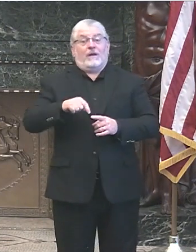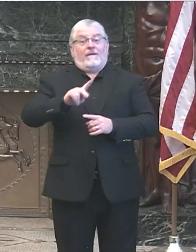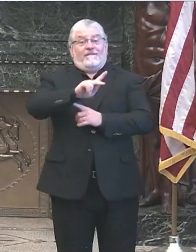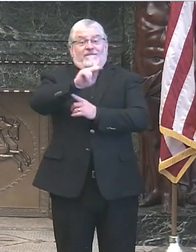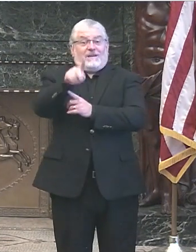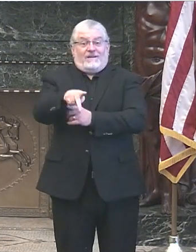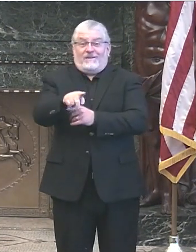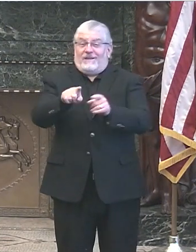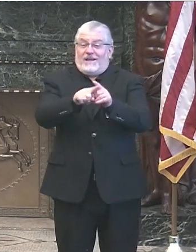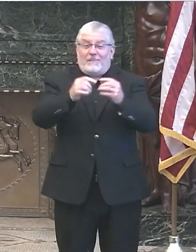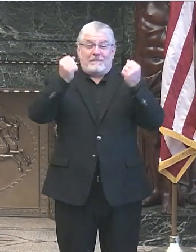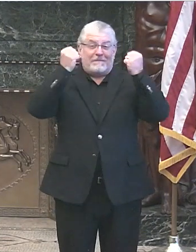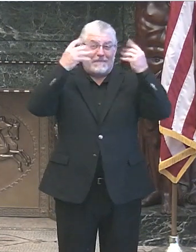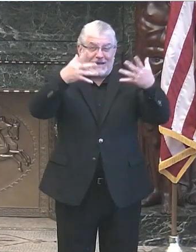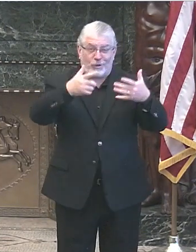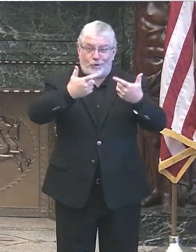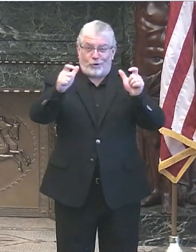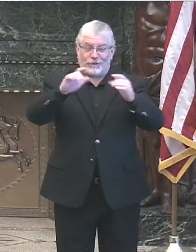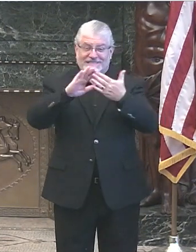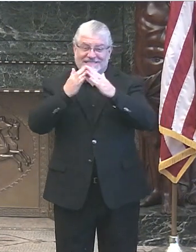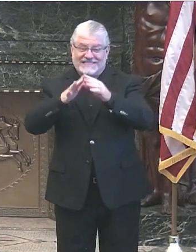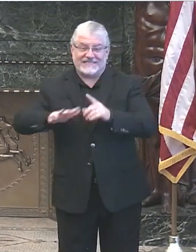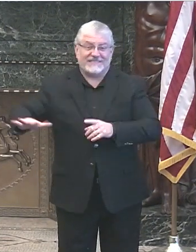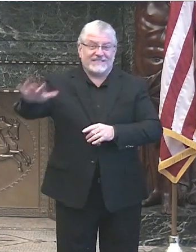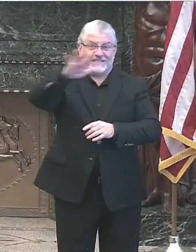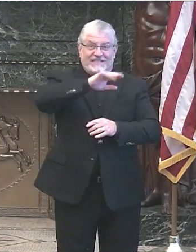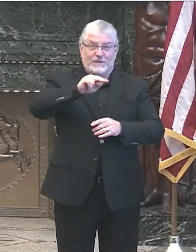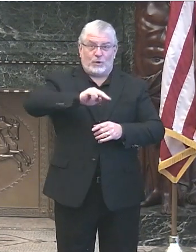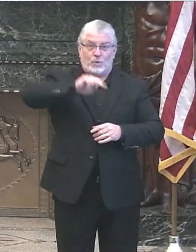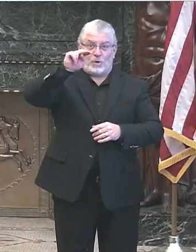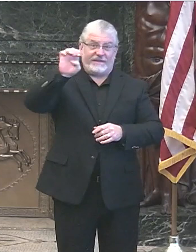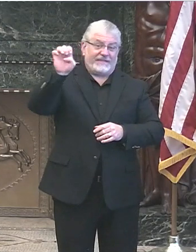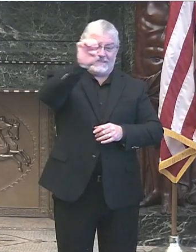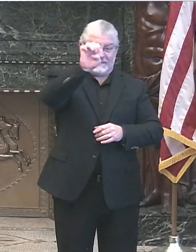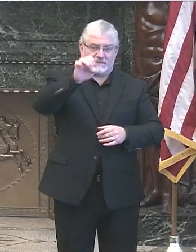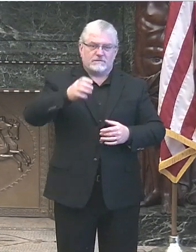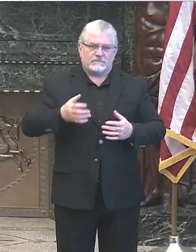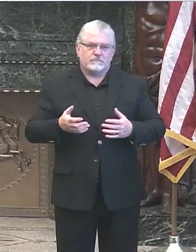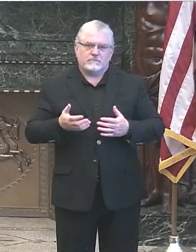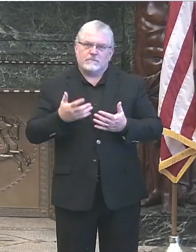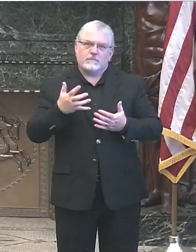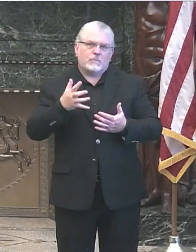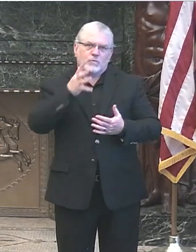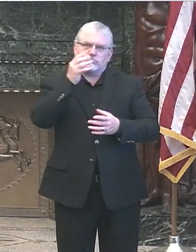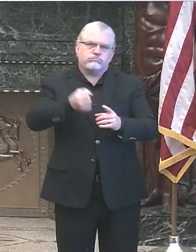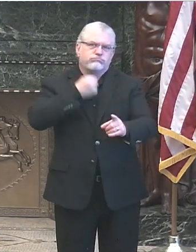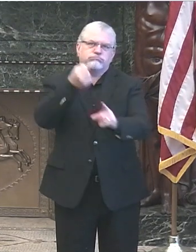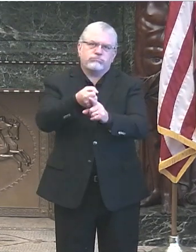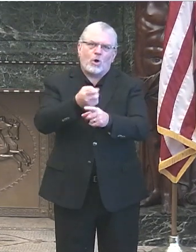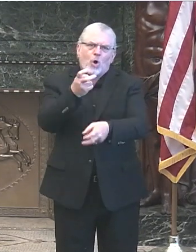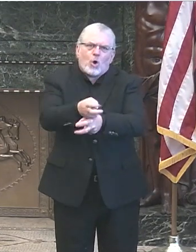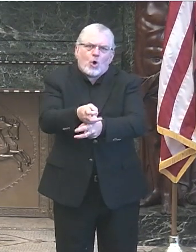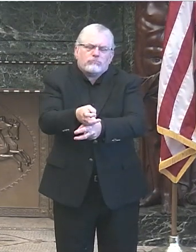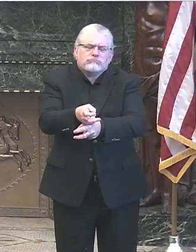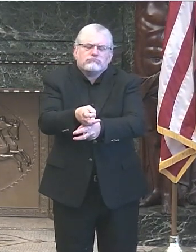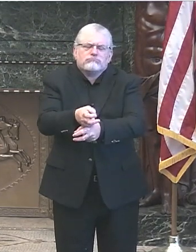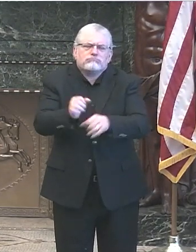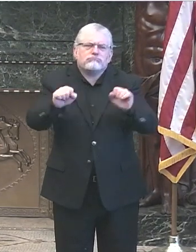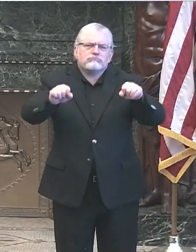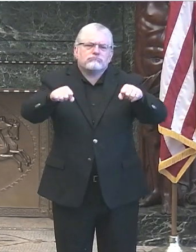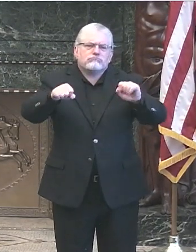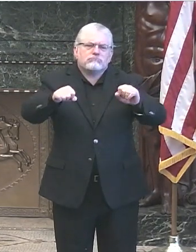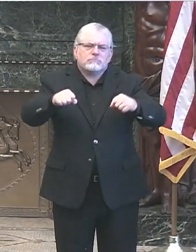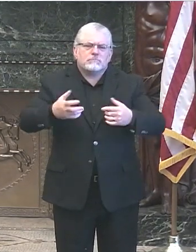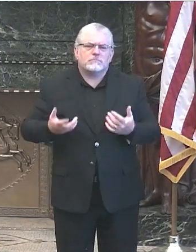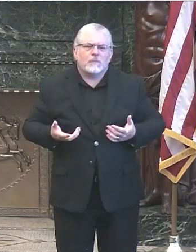this epidemic, with New York City clearly being the epicenter of the epidemic. And I'm sure she's looking at some of those numbers. I don't know exactly what number she's looking at. And